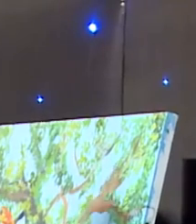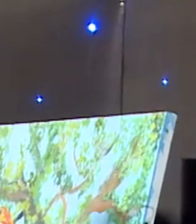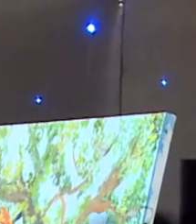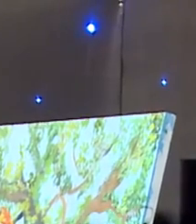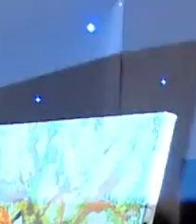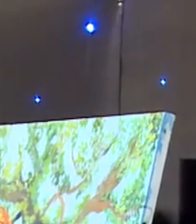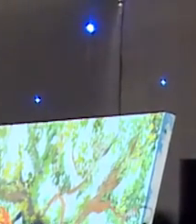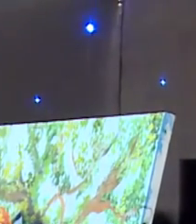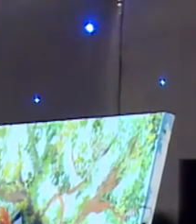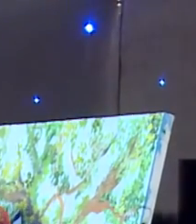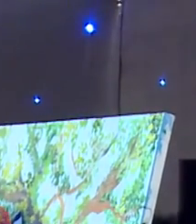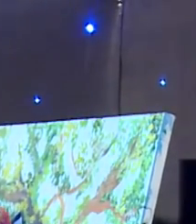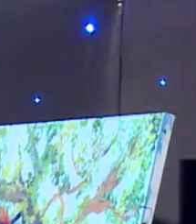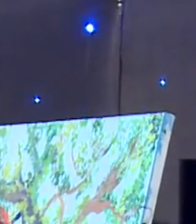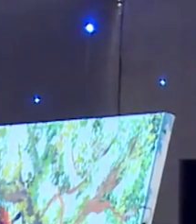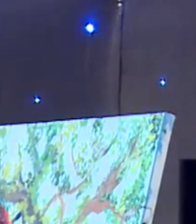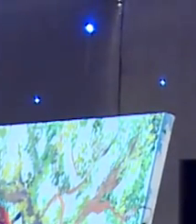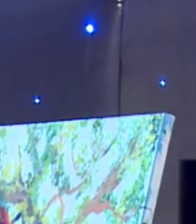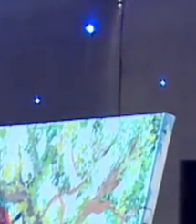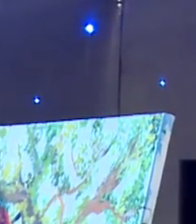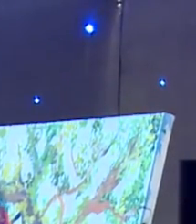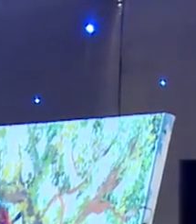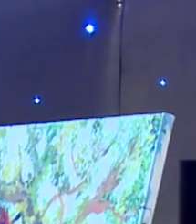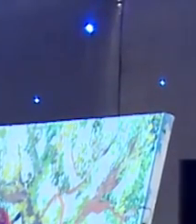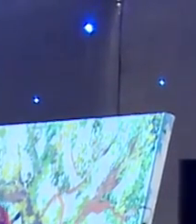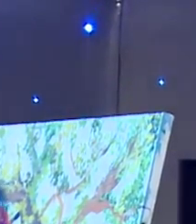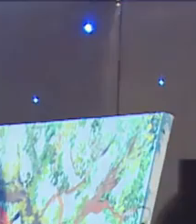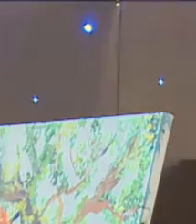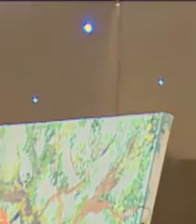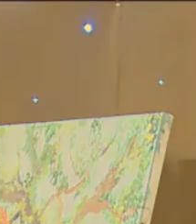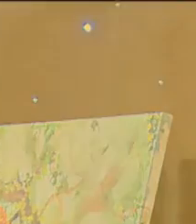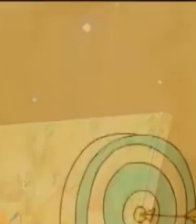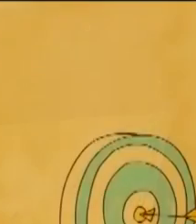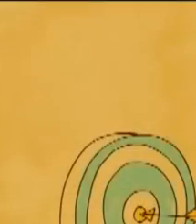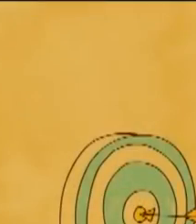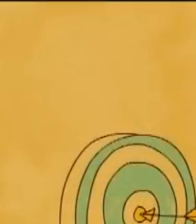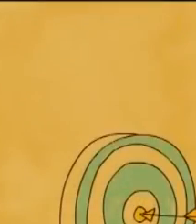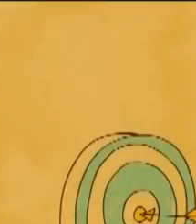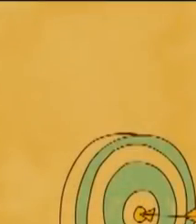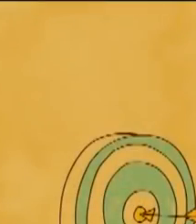place that is here. We had so many eminent and lovely people here.